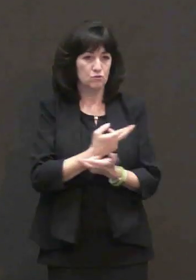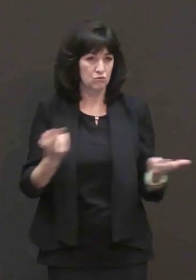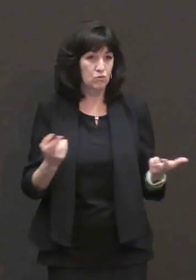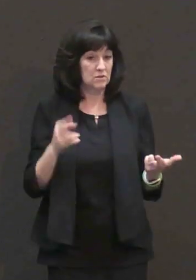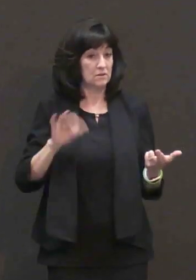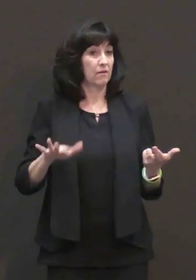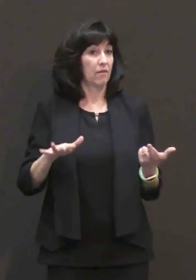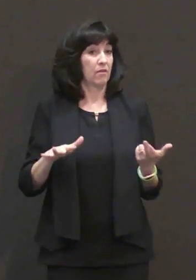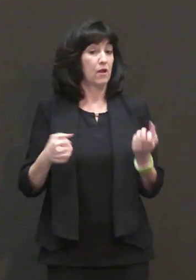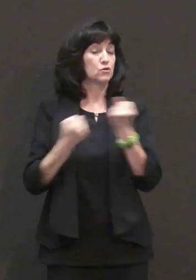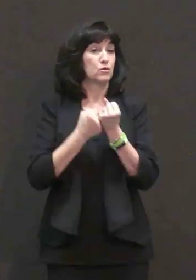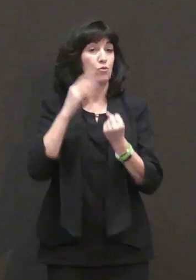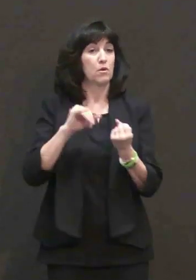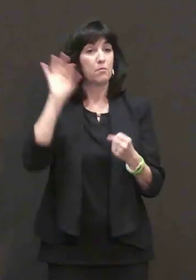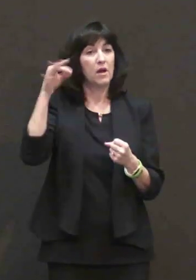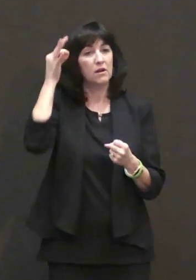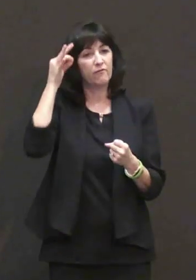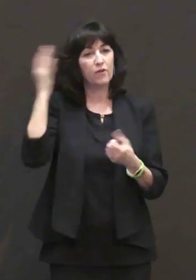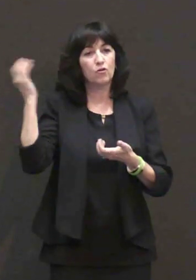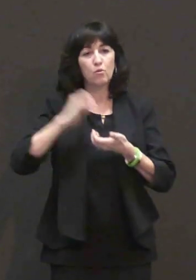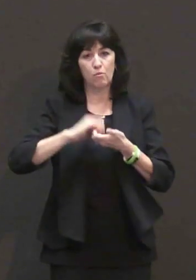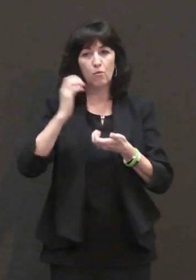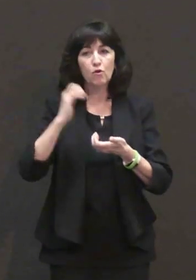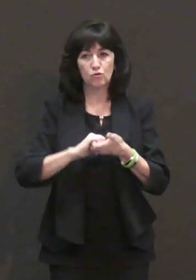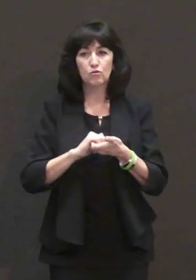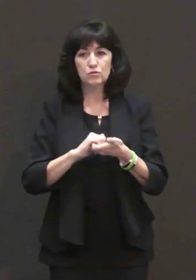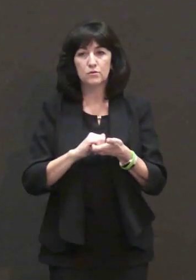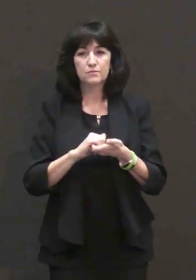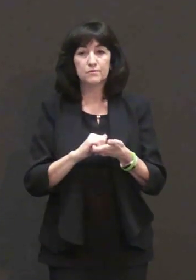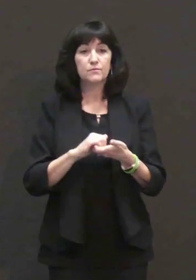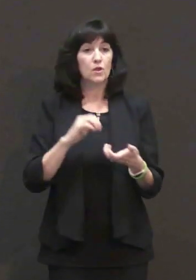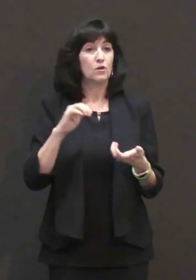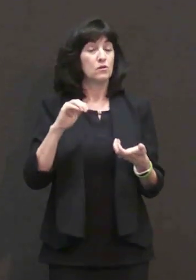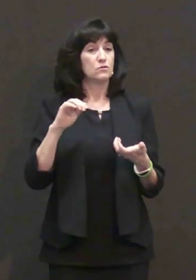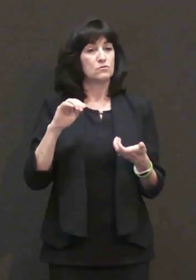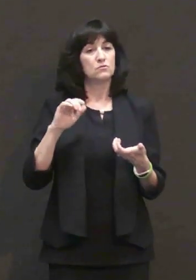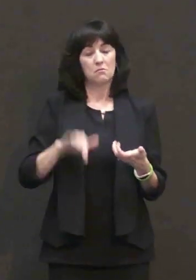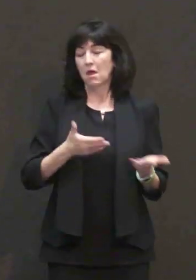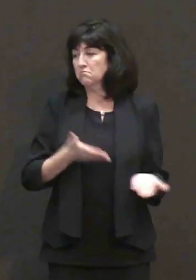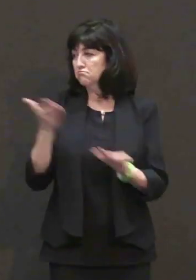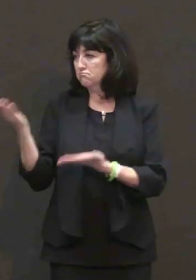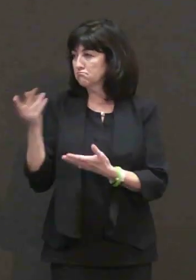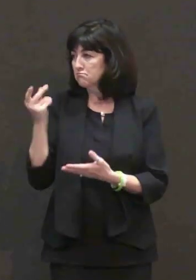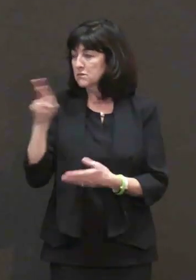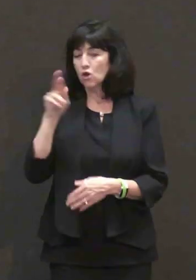federal partners as well. So with that as an introduction, Dr. Karyl Rattay.